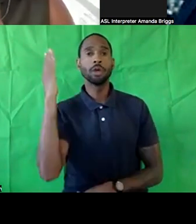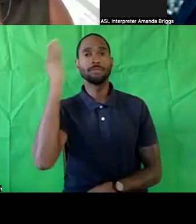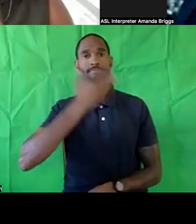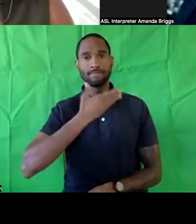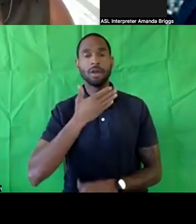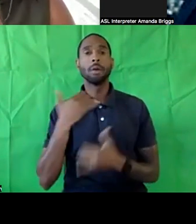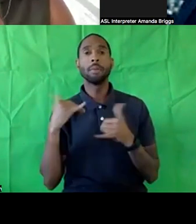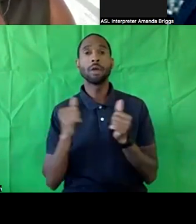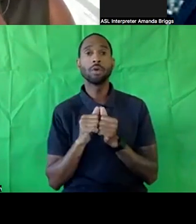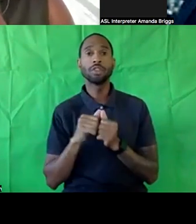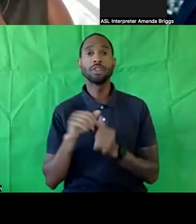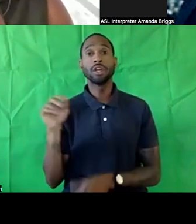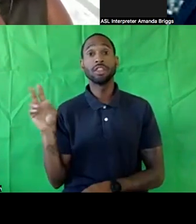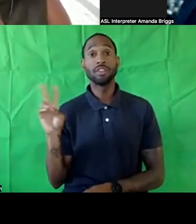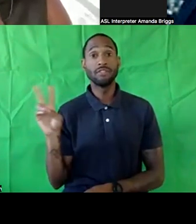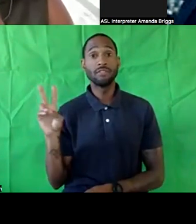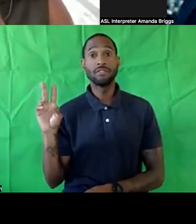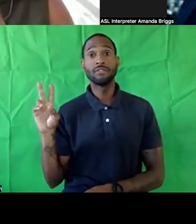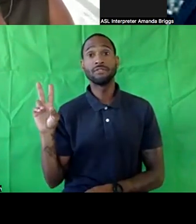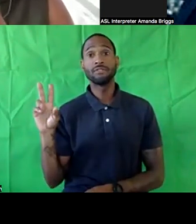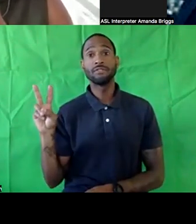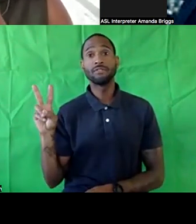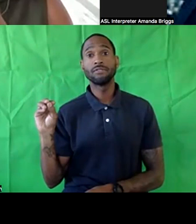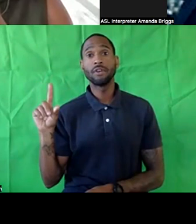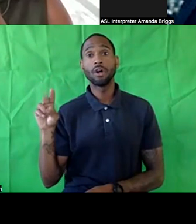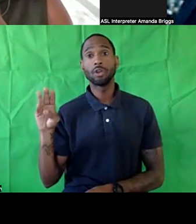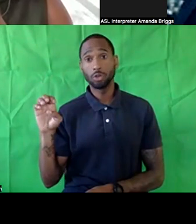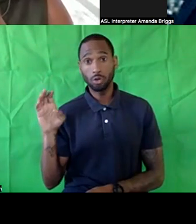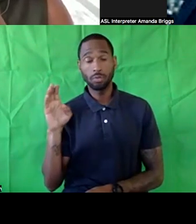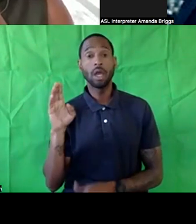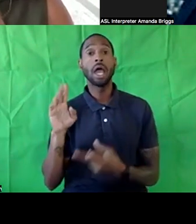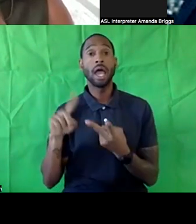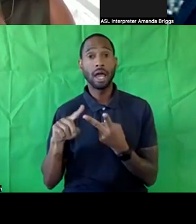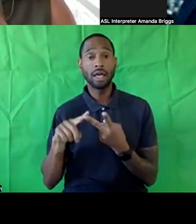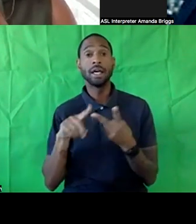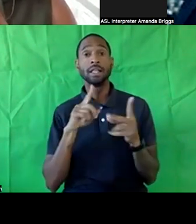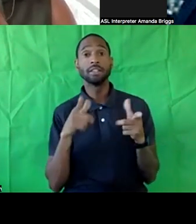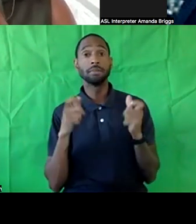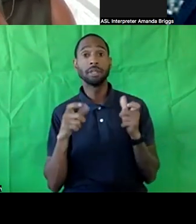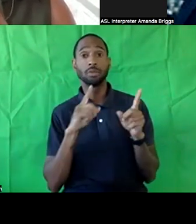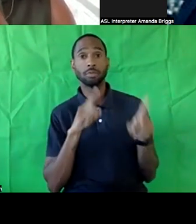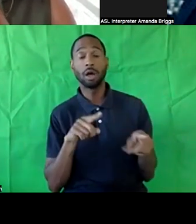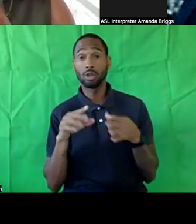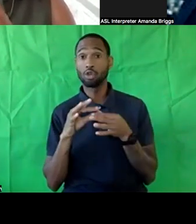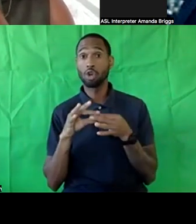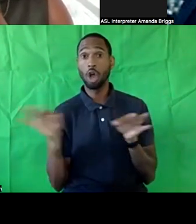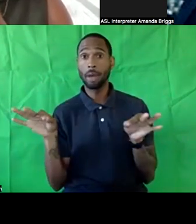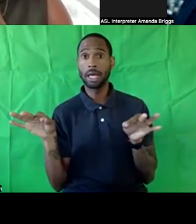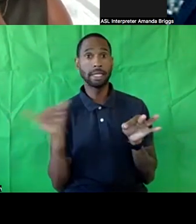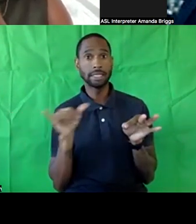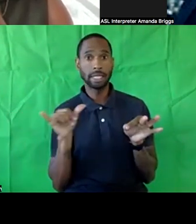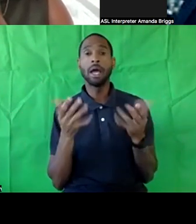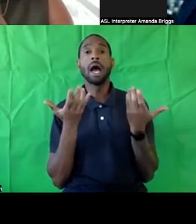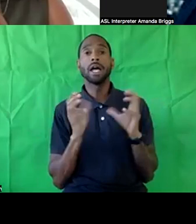the volume and the speed with which you respond. Your line is the same. I don't want